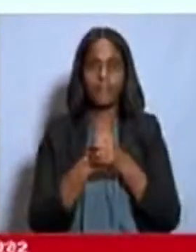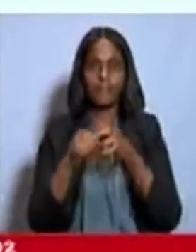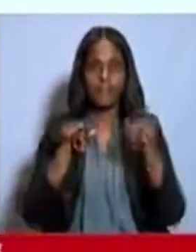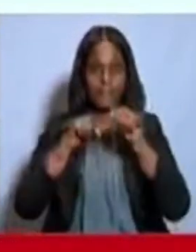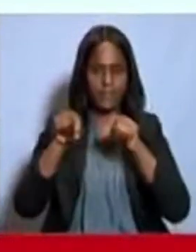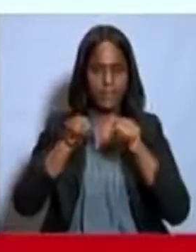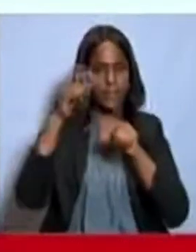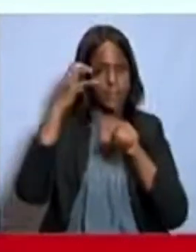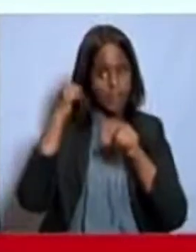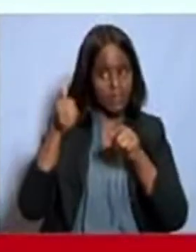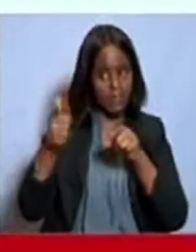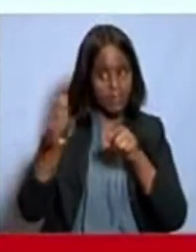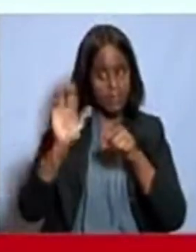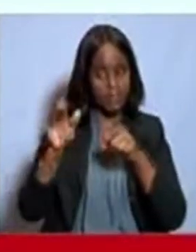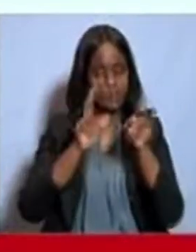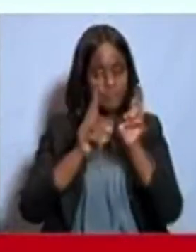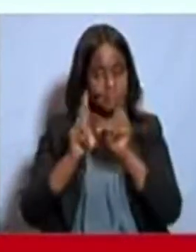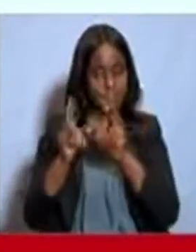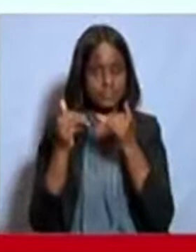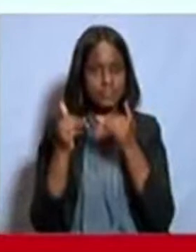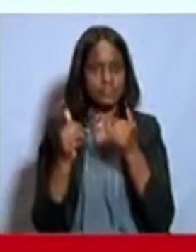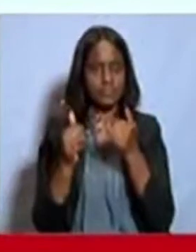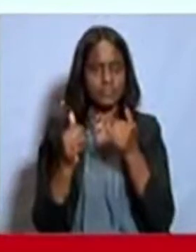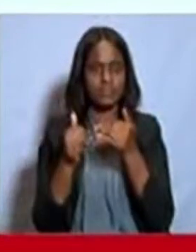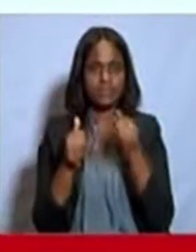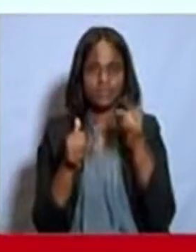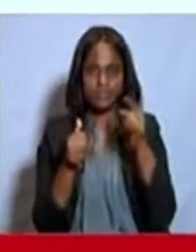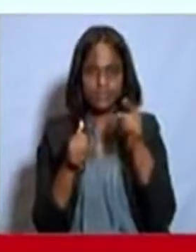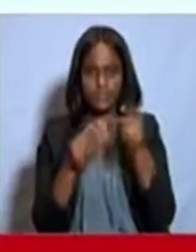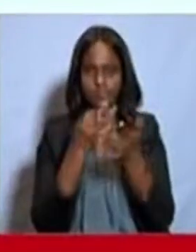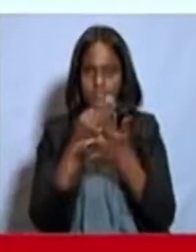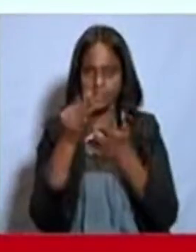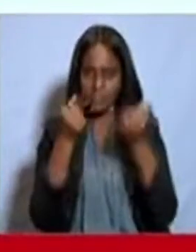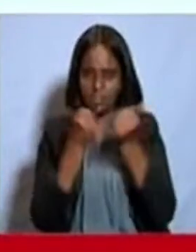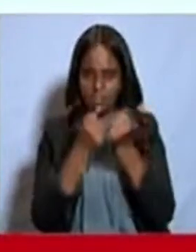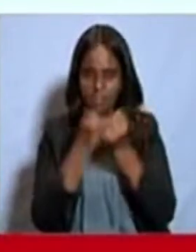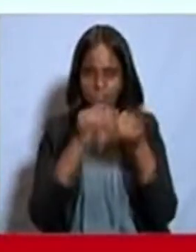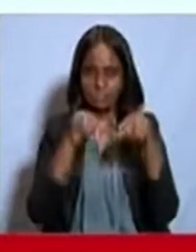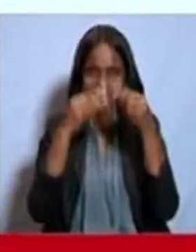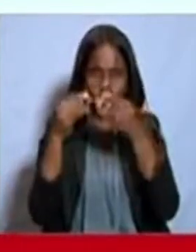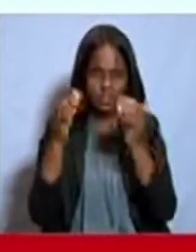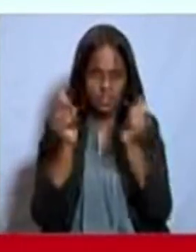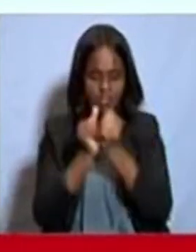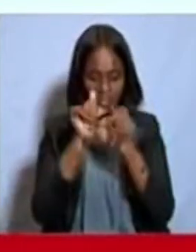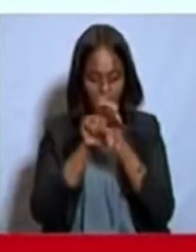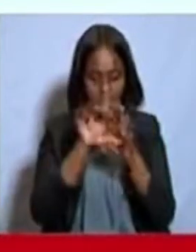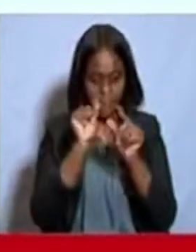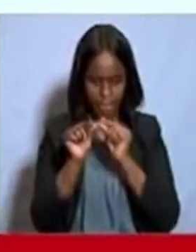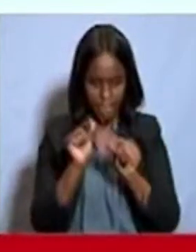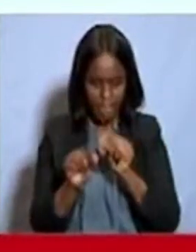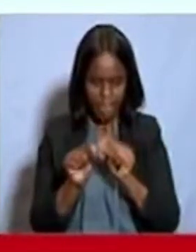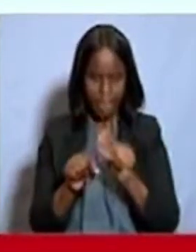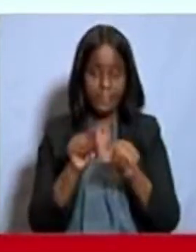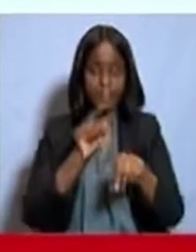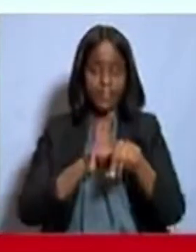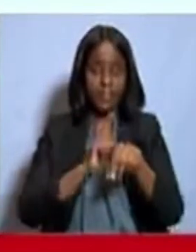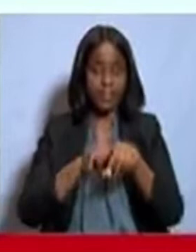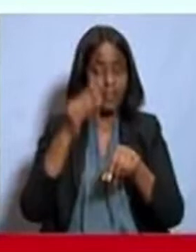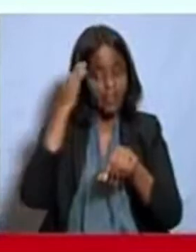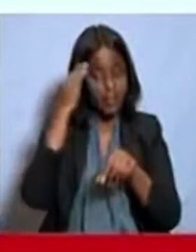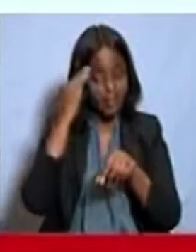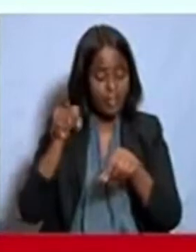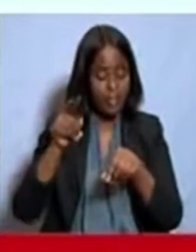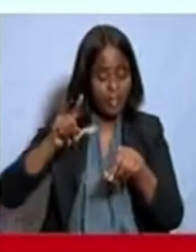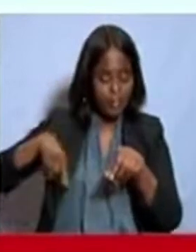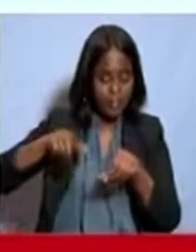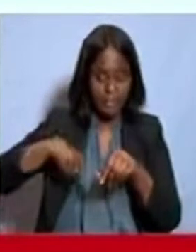Controlling Officer's response was the inputs were distributed within the planting season, taking into account the delayed